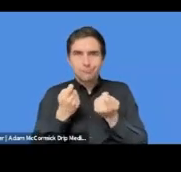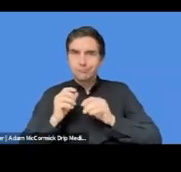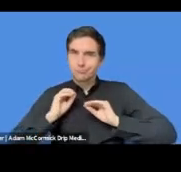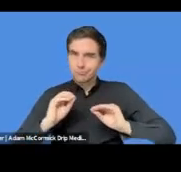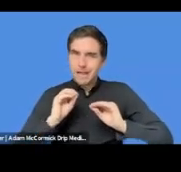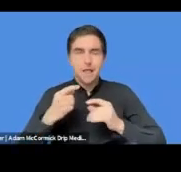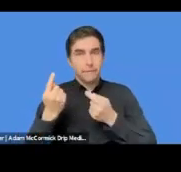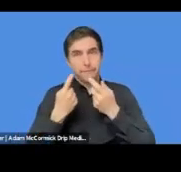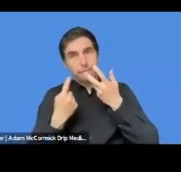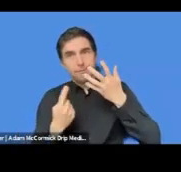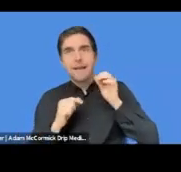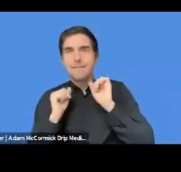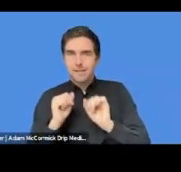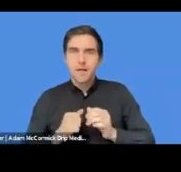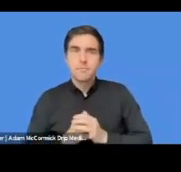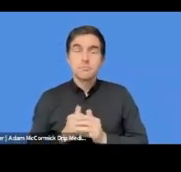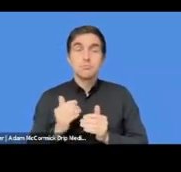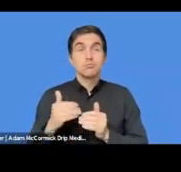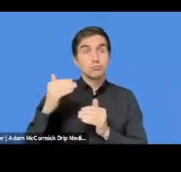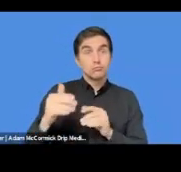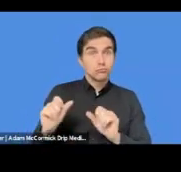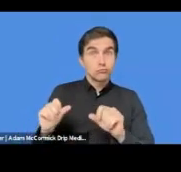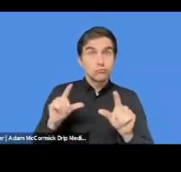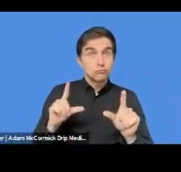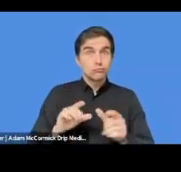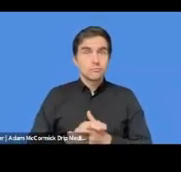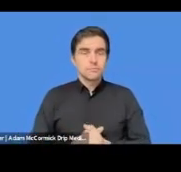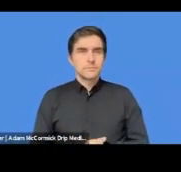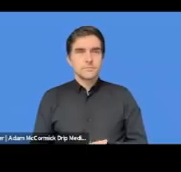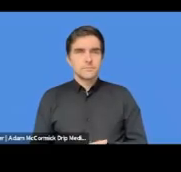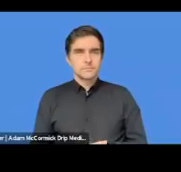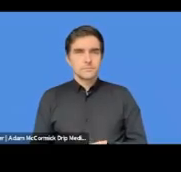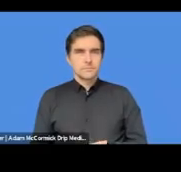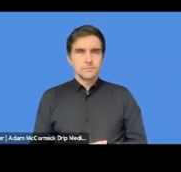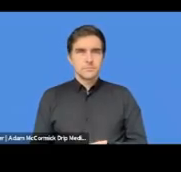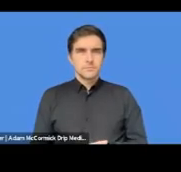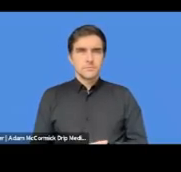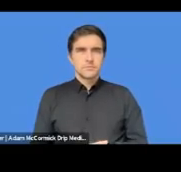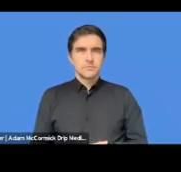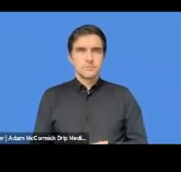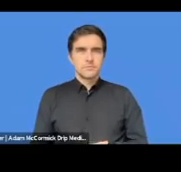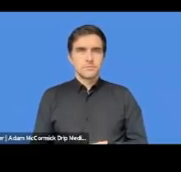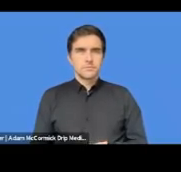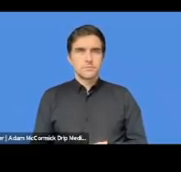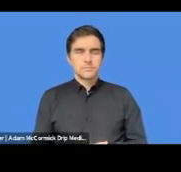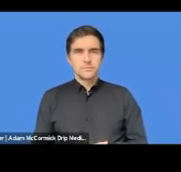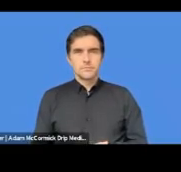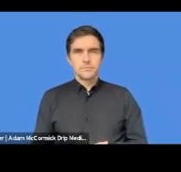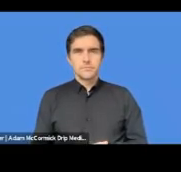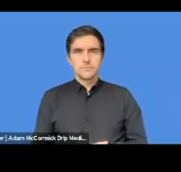skills, and so on. We can go to the next slide.